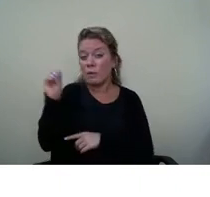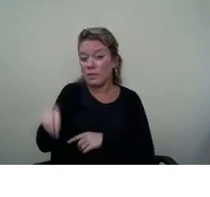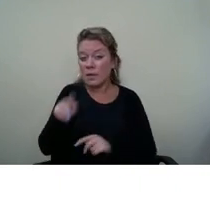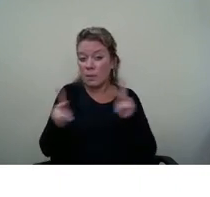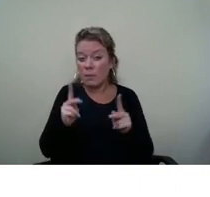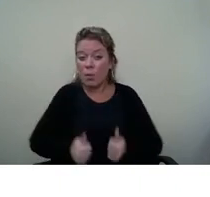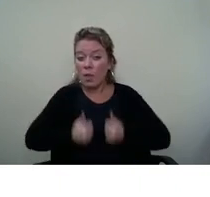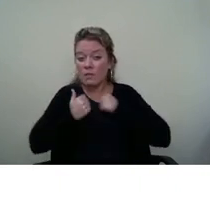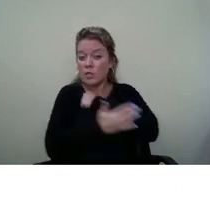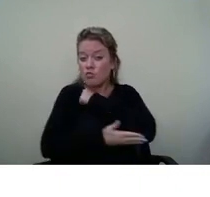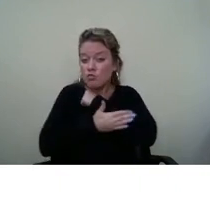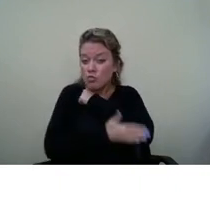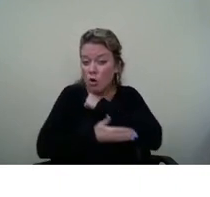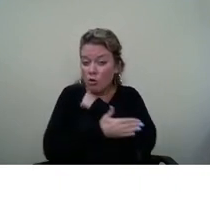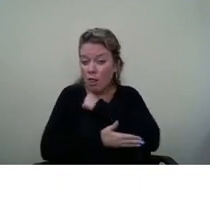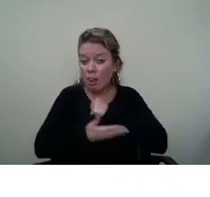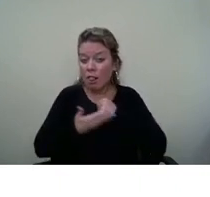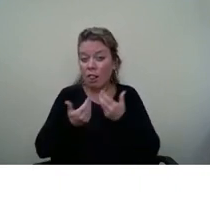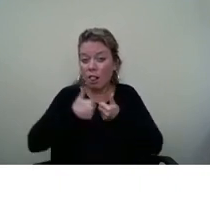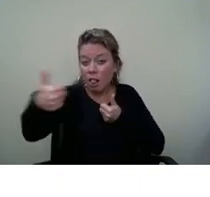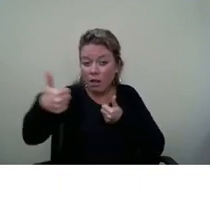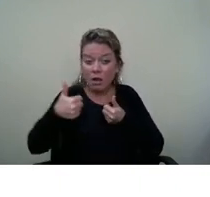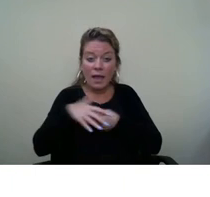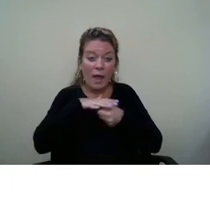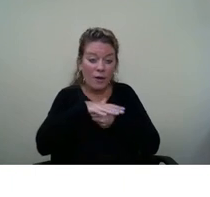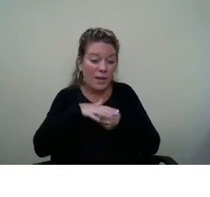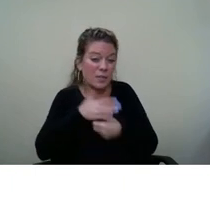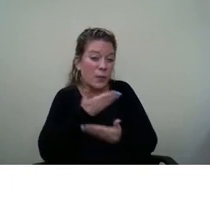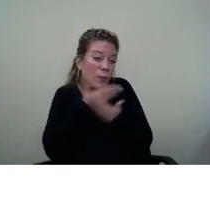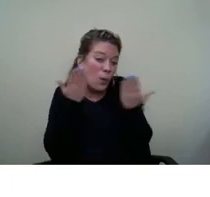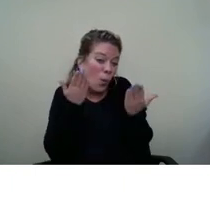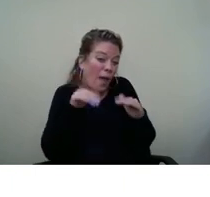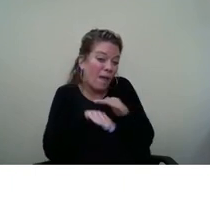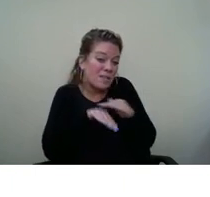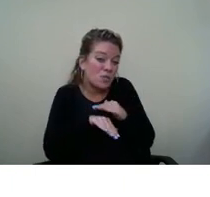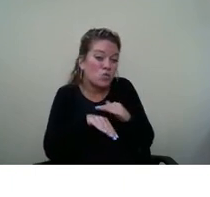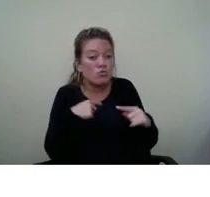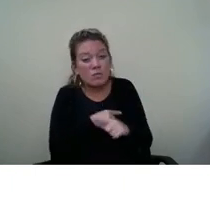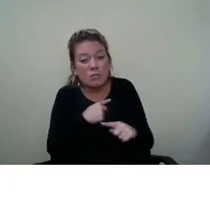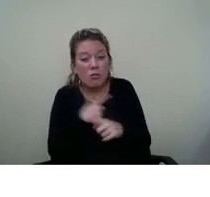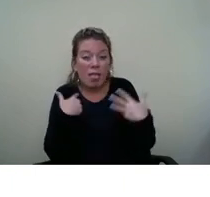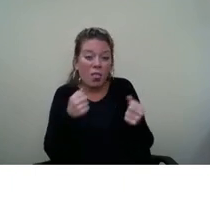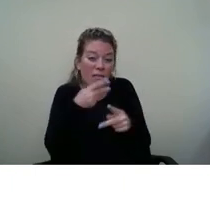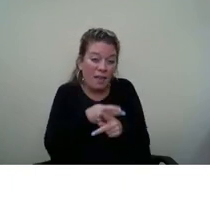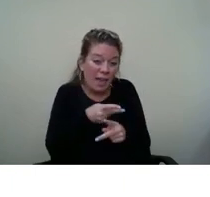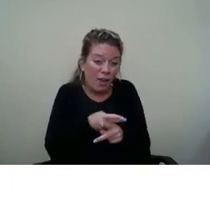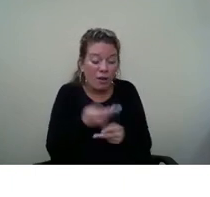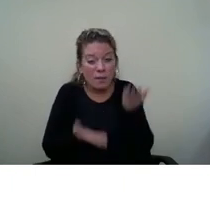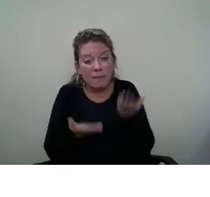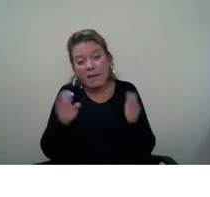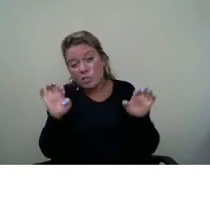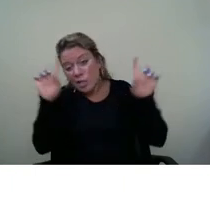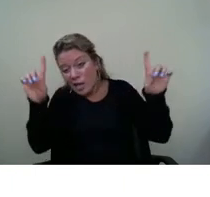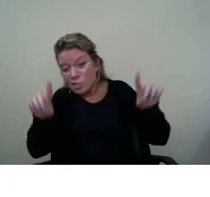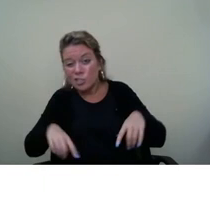in rural areas. Maybe they didn't have access to traditional healthcare and healthcare